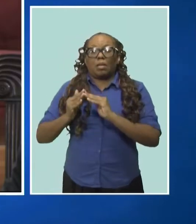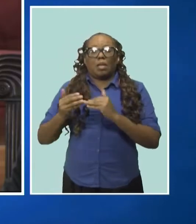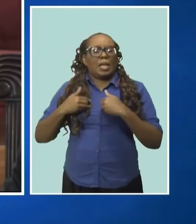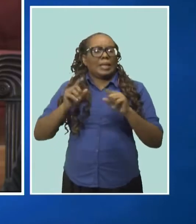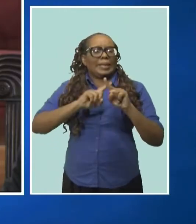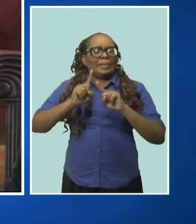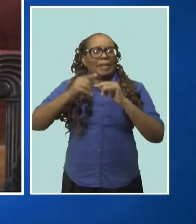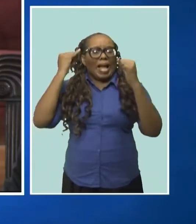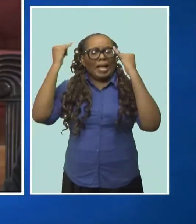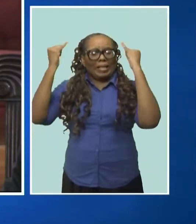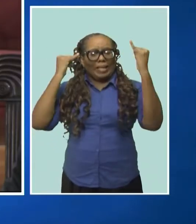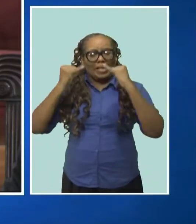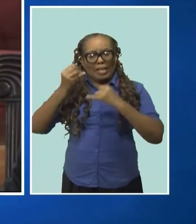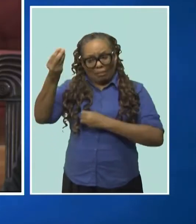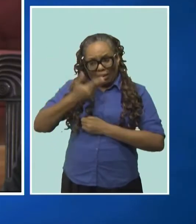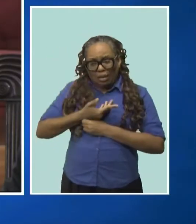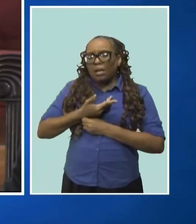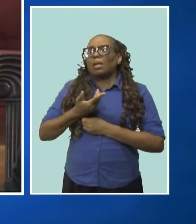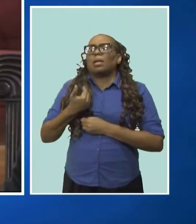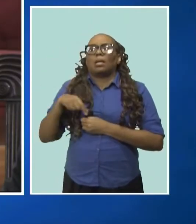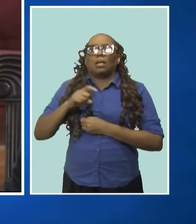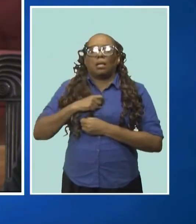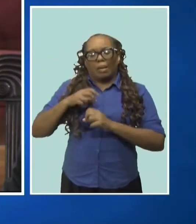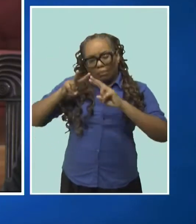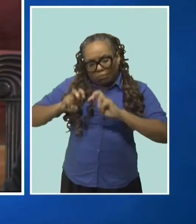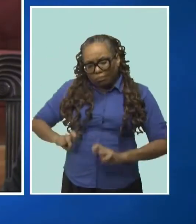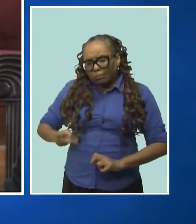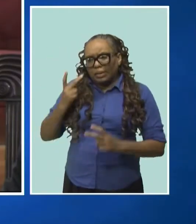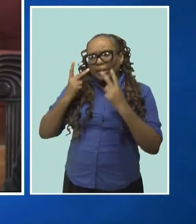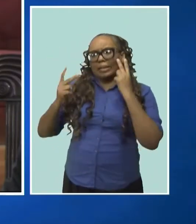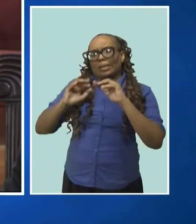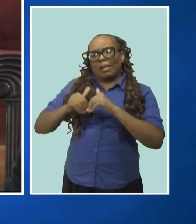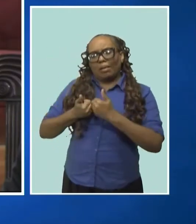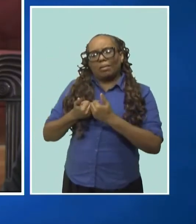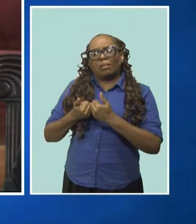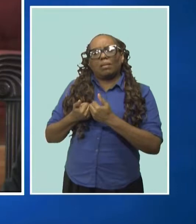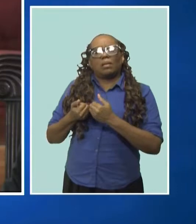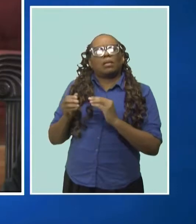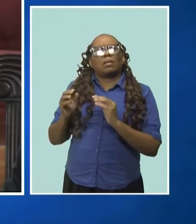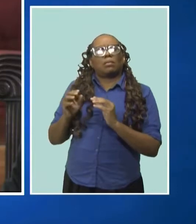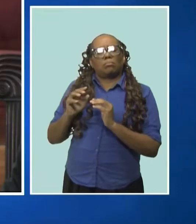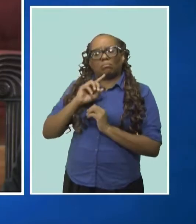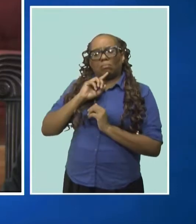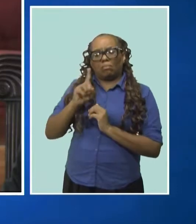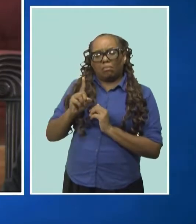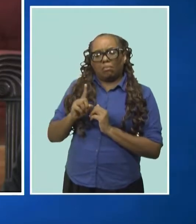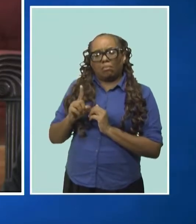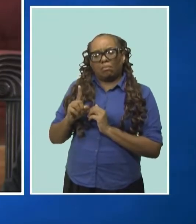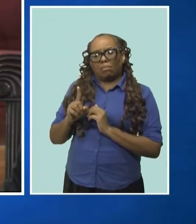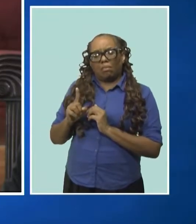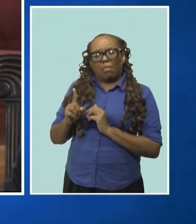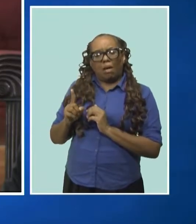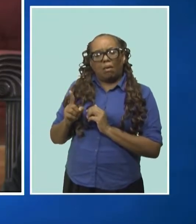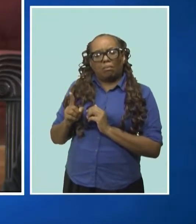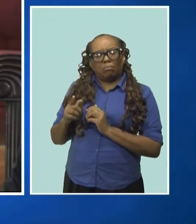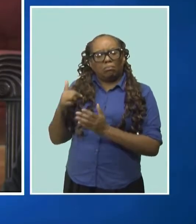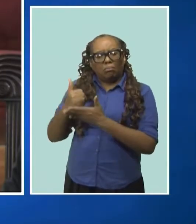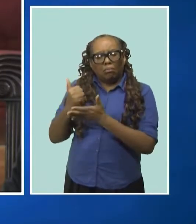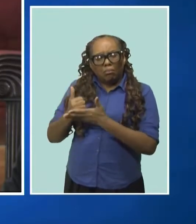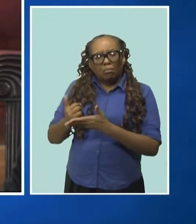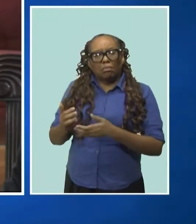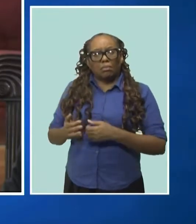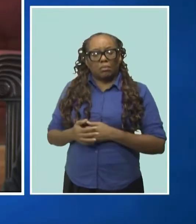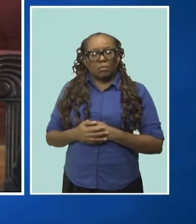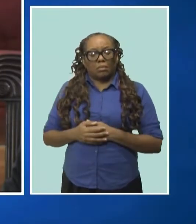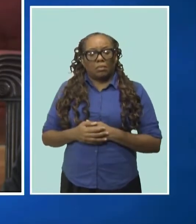given active consideration on how we can further intervene where it lands at the border. As long, Mr. President,